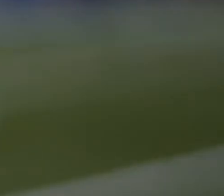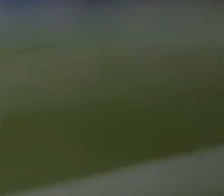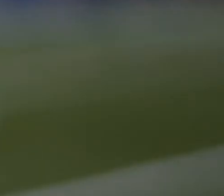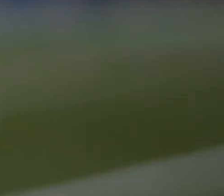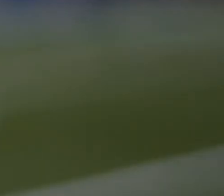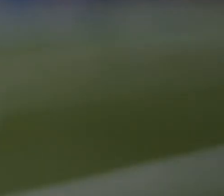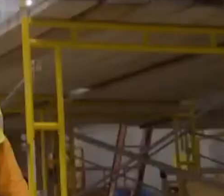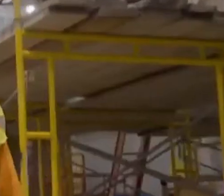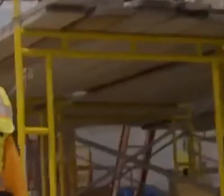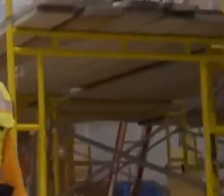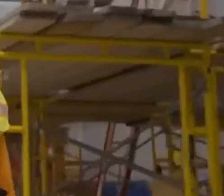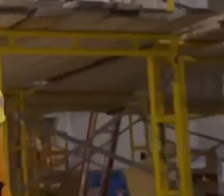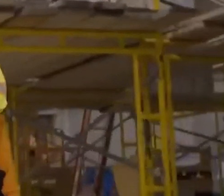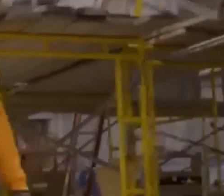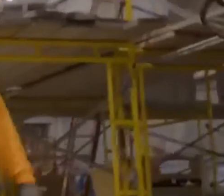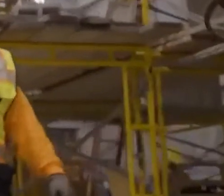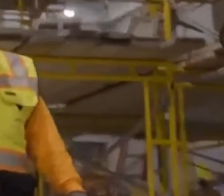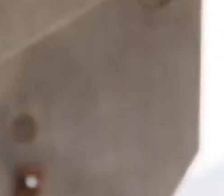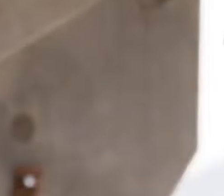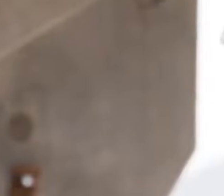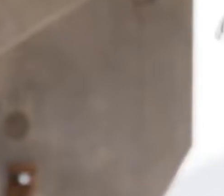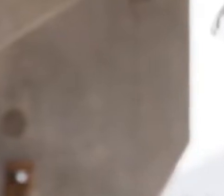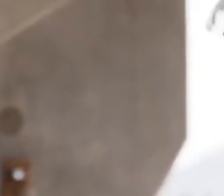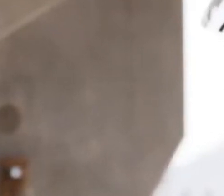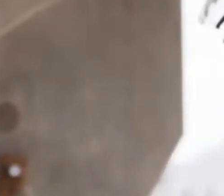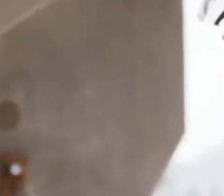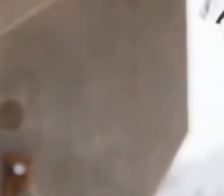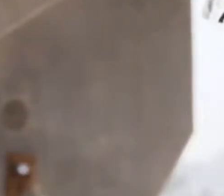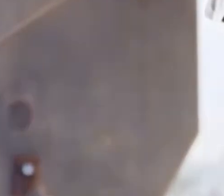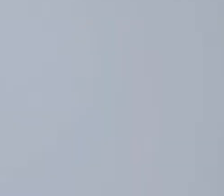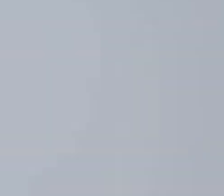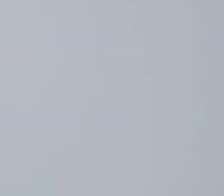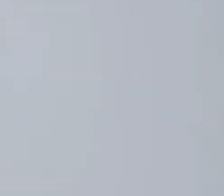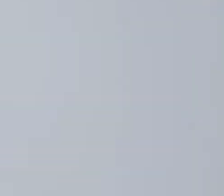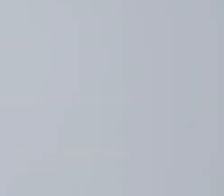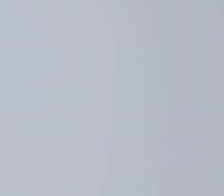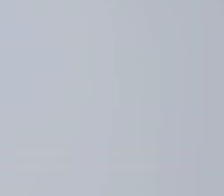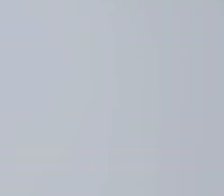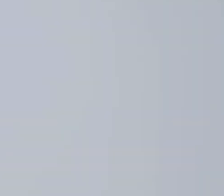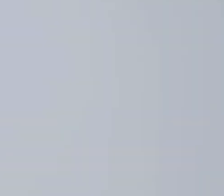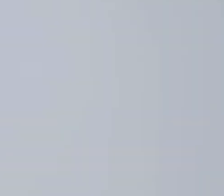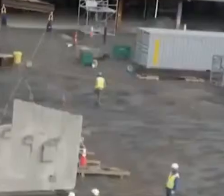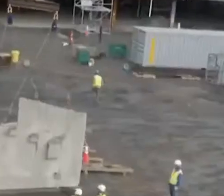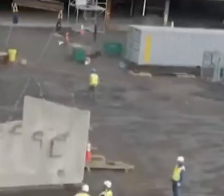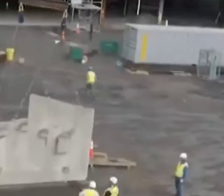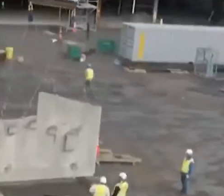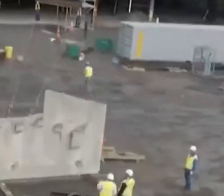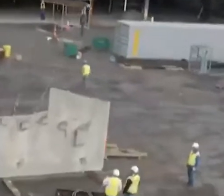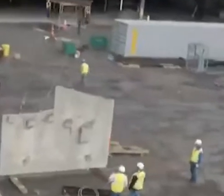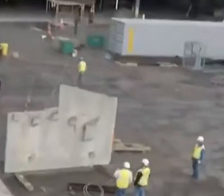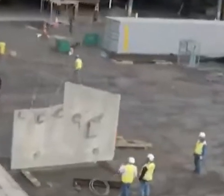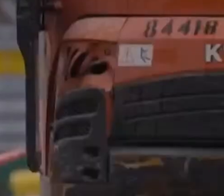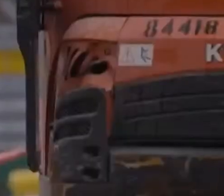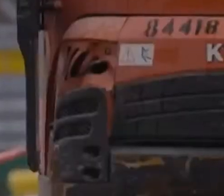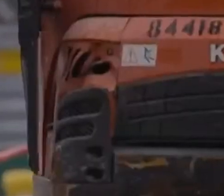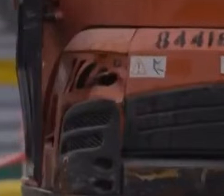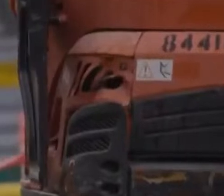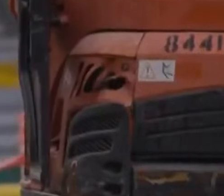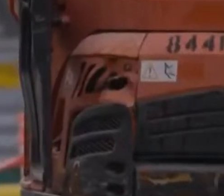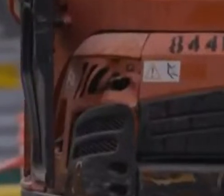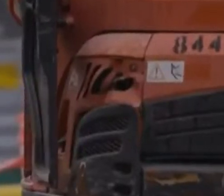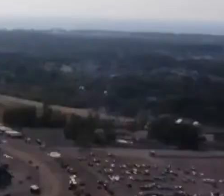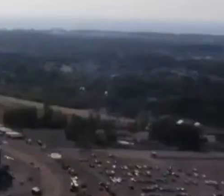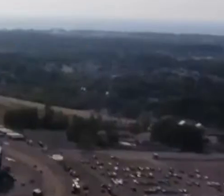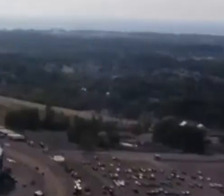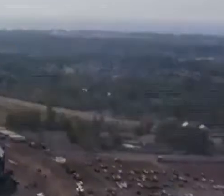don't know that there's an owner that's more connected to a city than Terry is to Buffalo. It's incredible to come to work every day, to look across the street